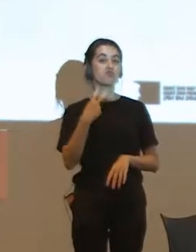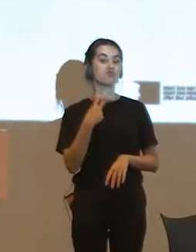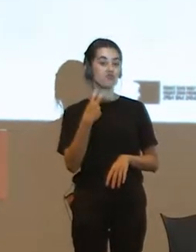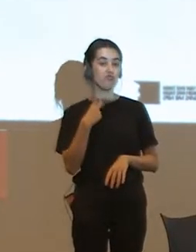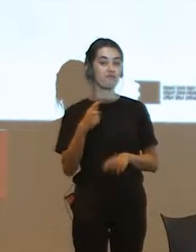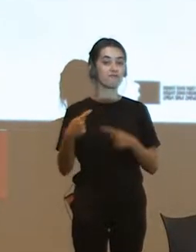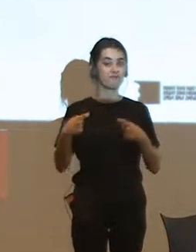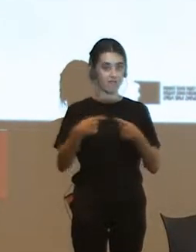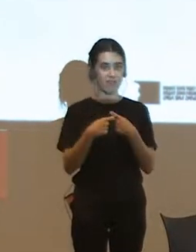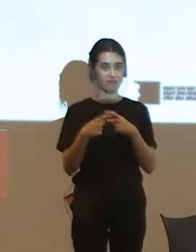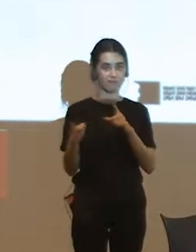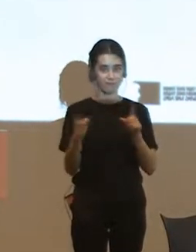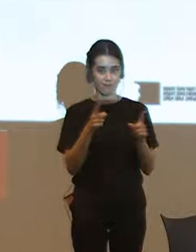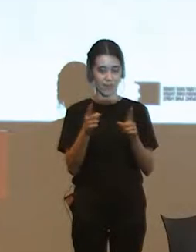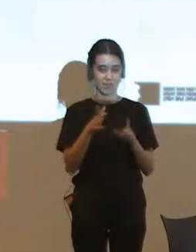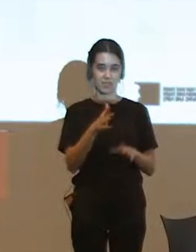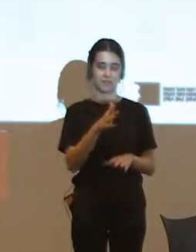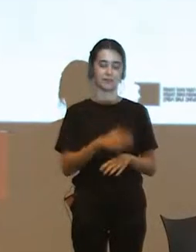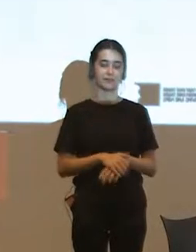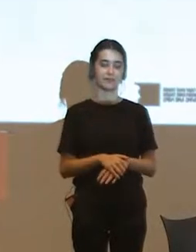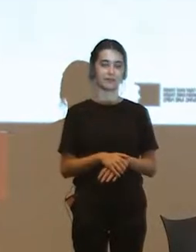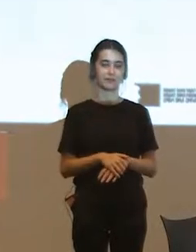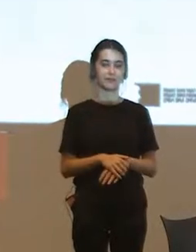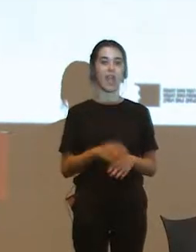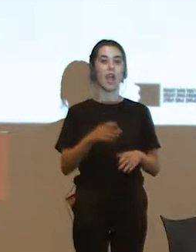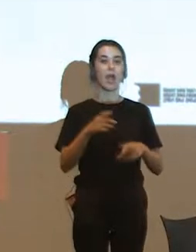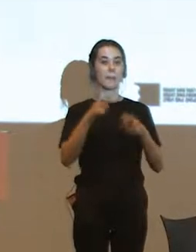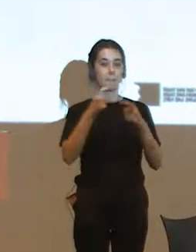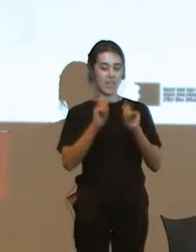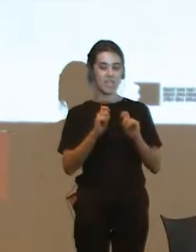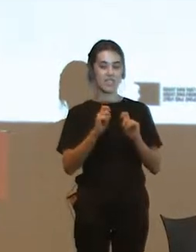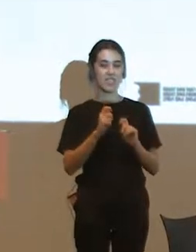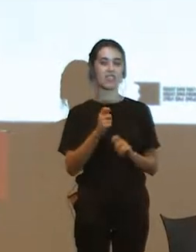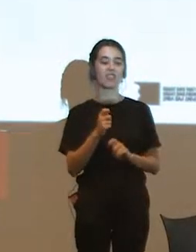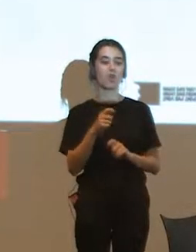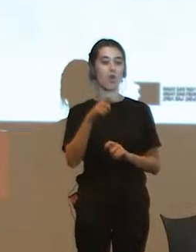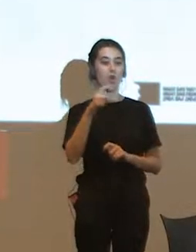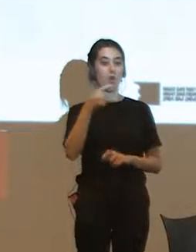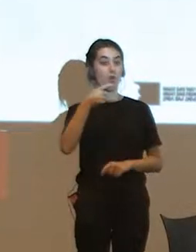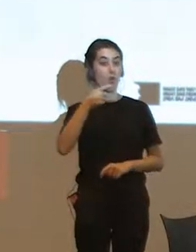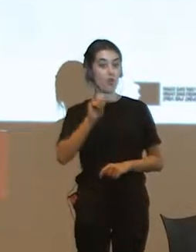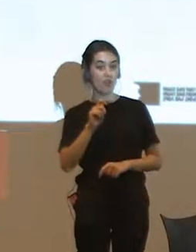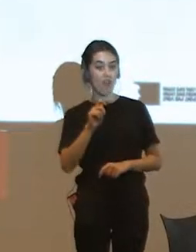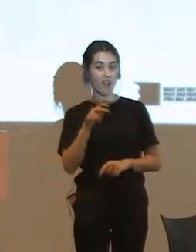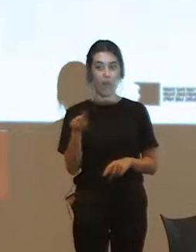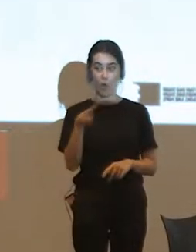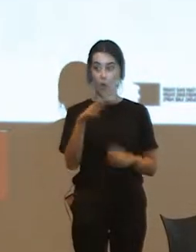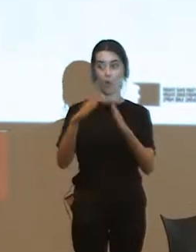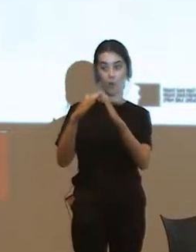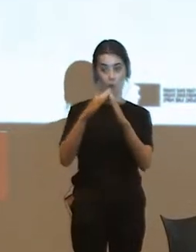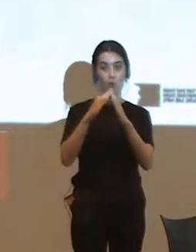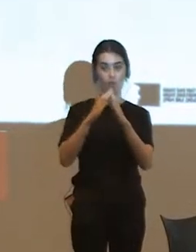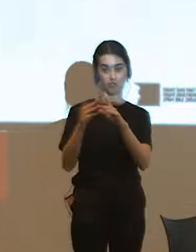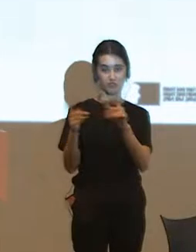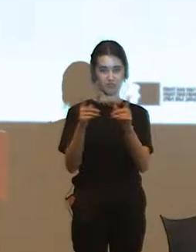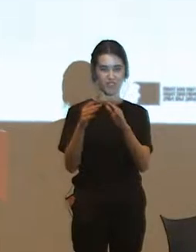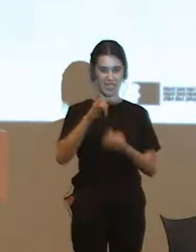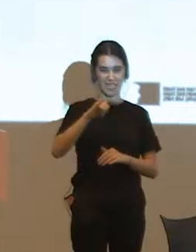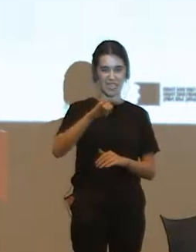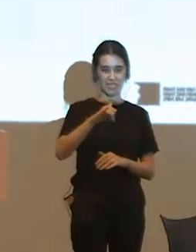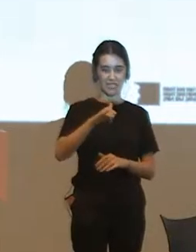hungary is a neighboring country to ukraine and i think now it's over or nearly